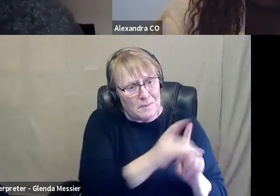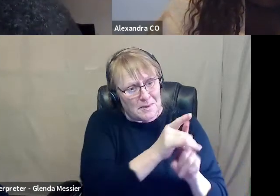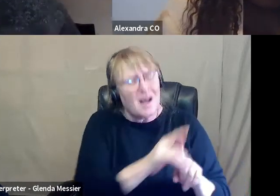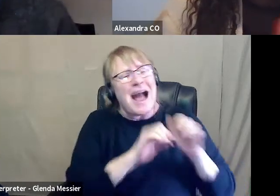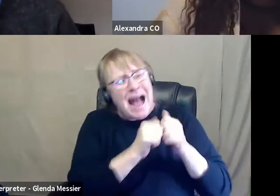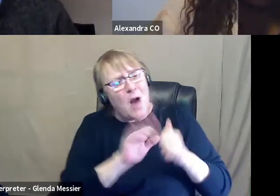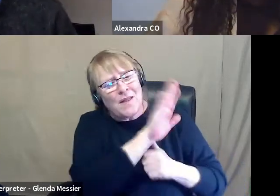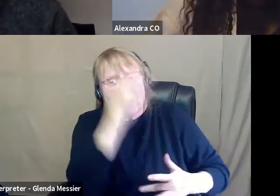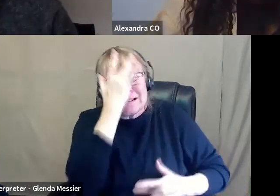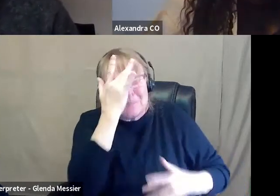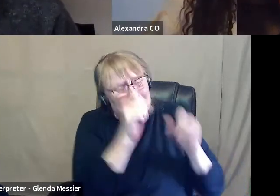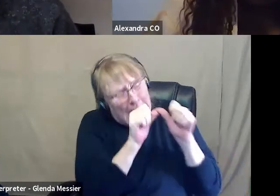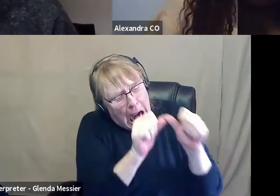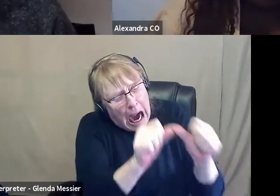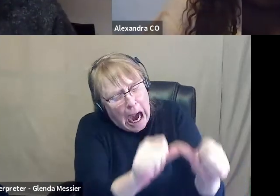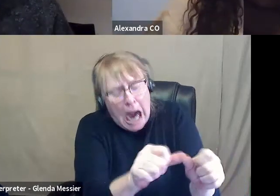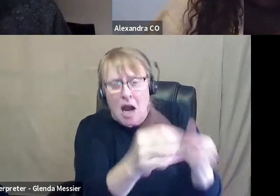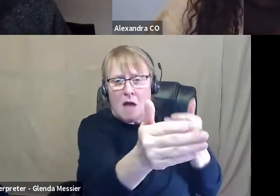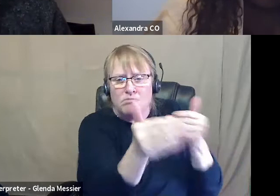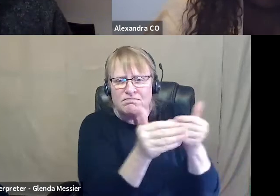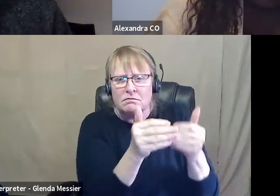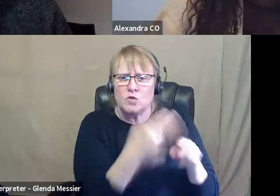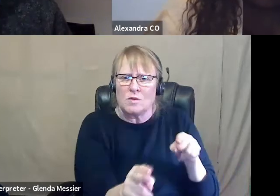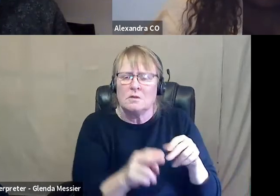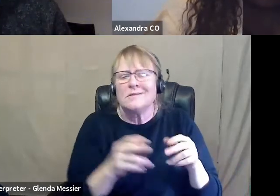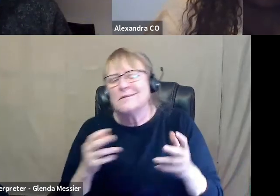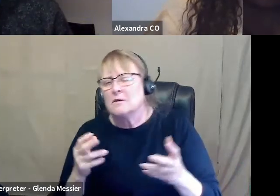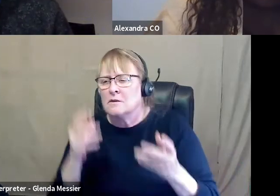some literature out there. It's not fantastic